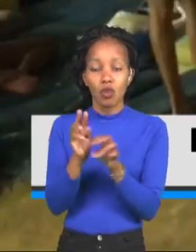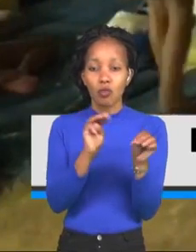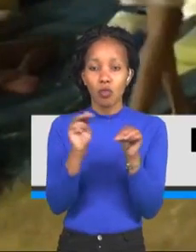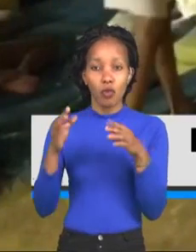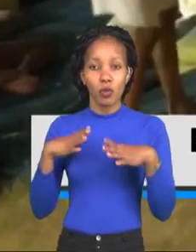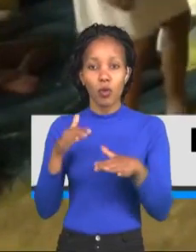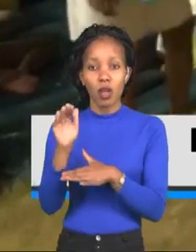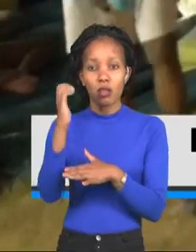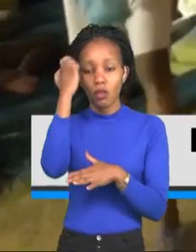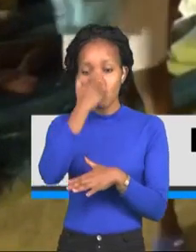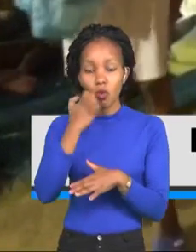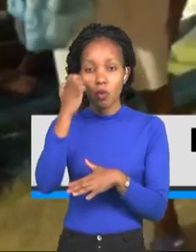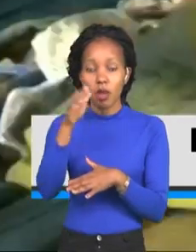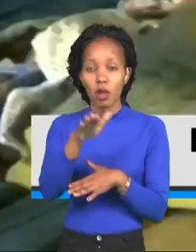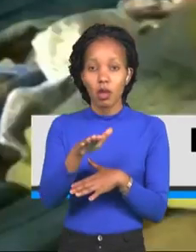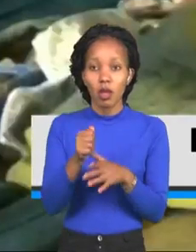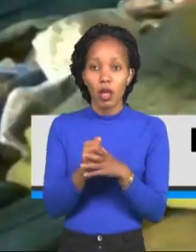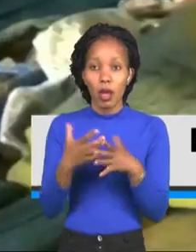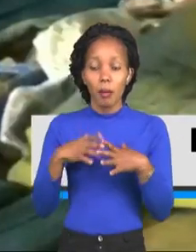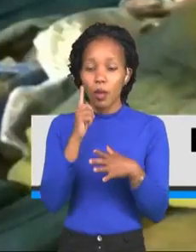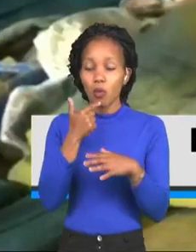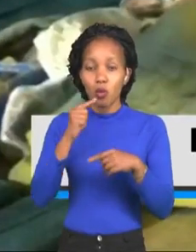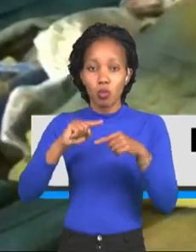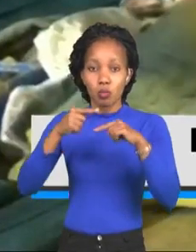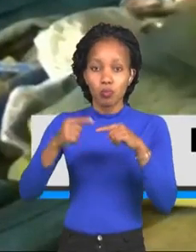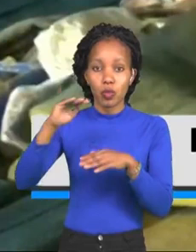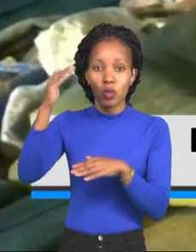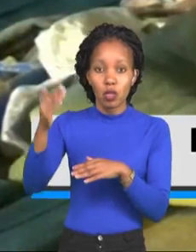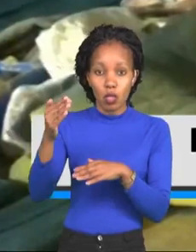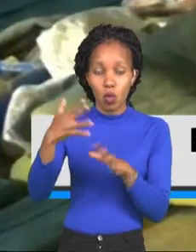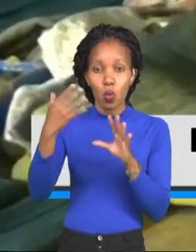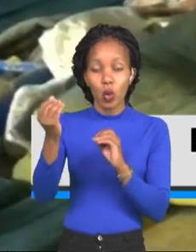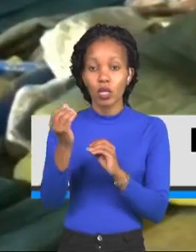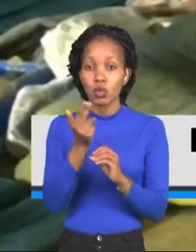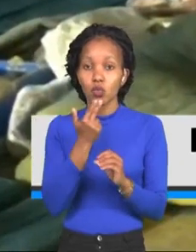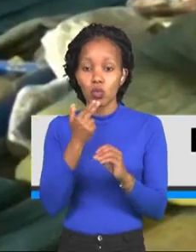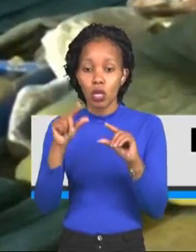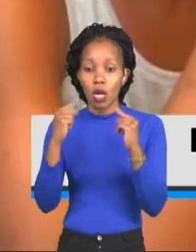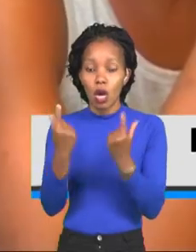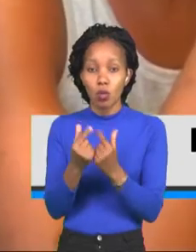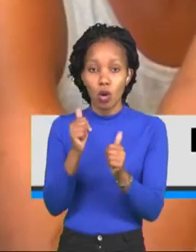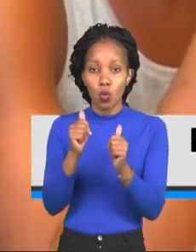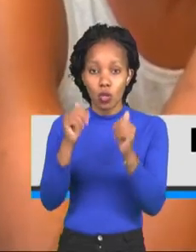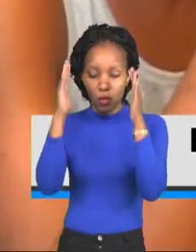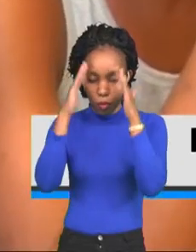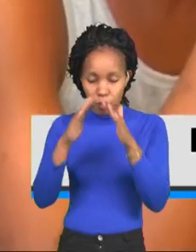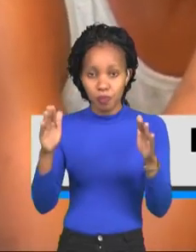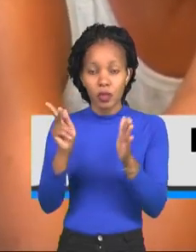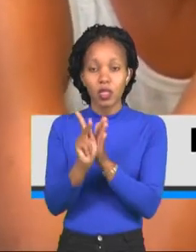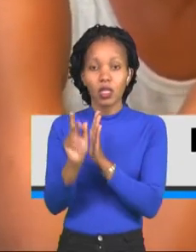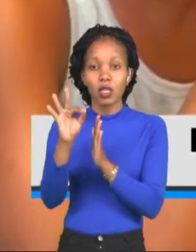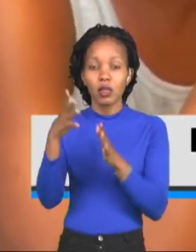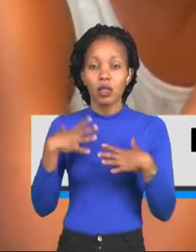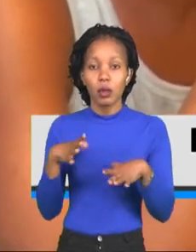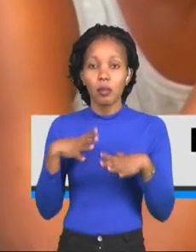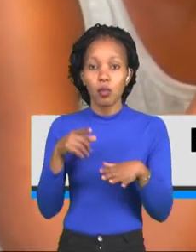seeking European shores. Casualties from the Battle of Tripoli mounted on Tuesday as a group loyal to Islamic State killed 3 people in